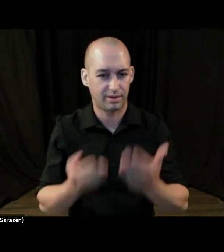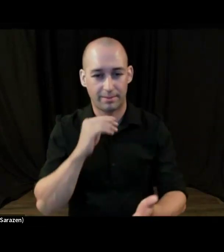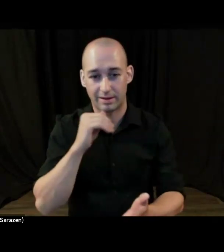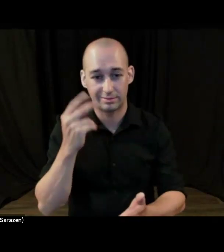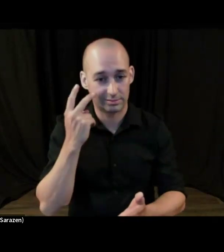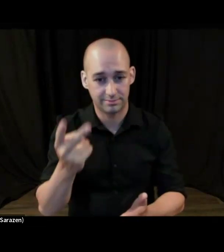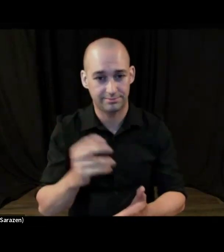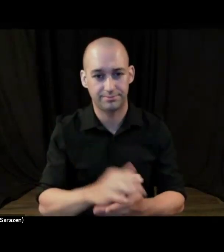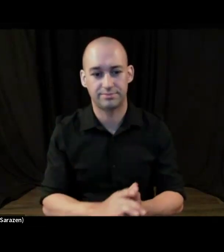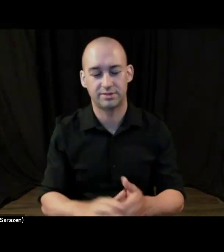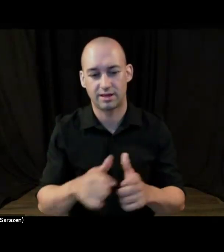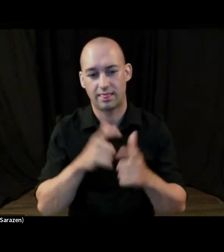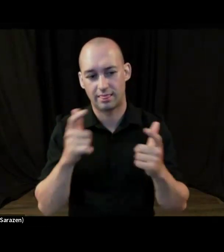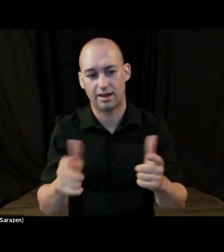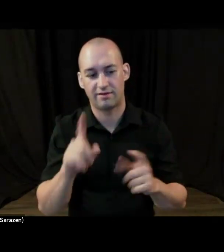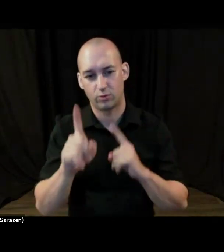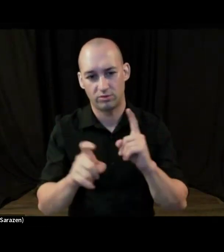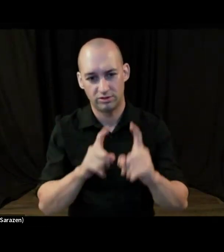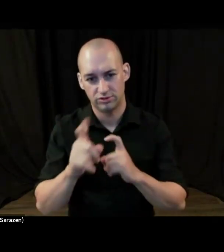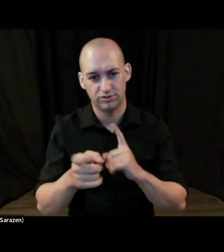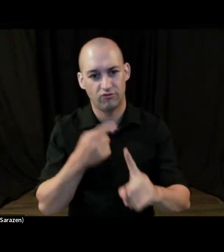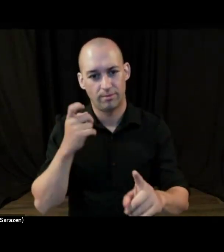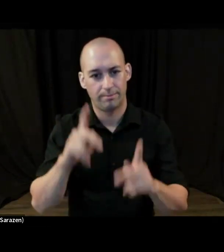lots of questions from folks.